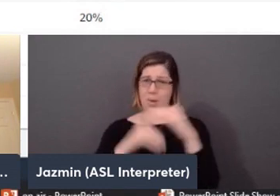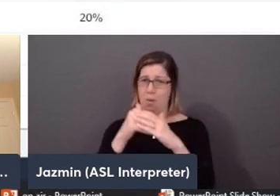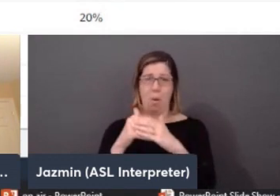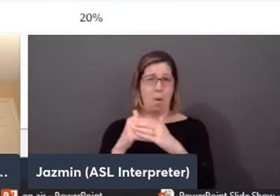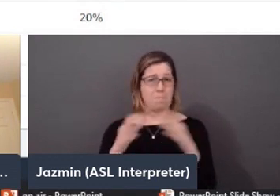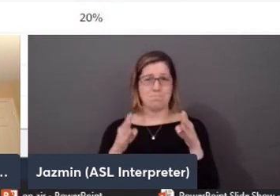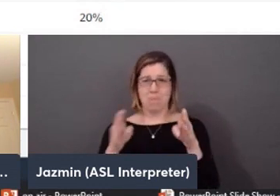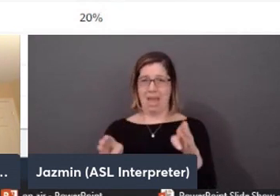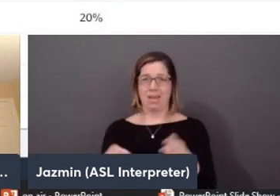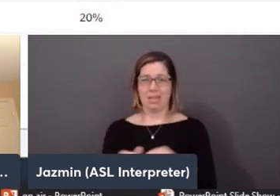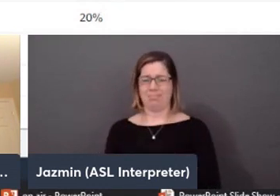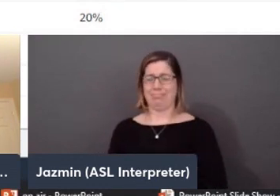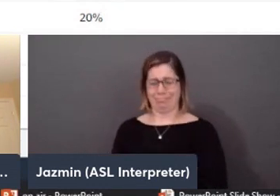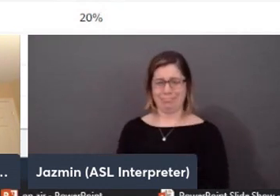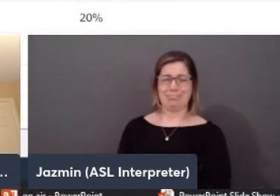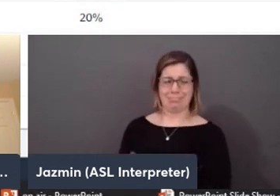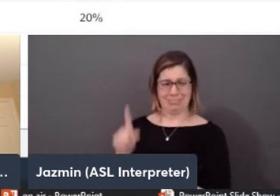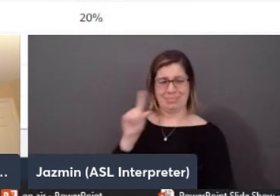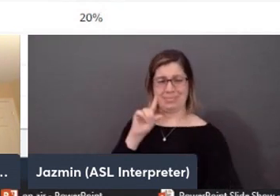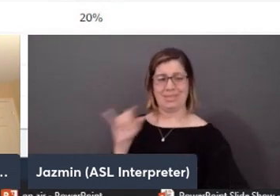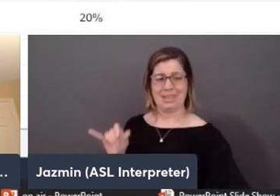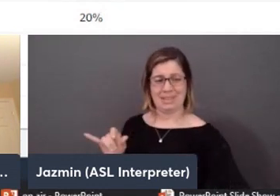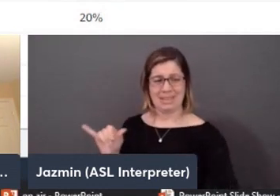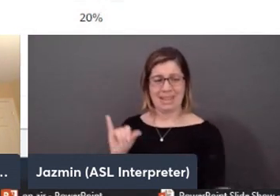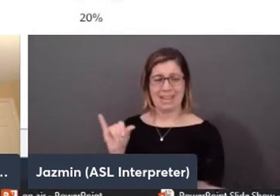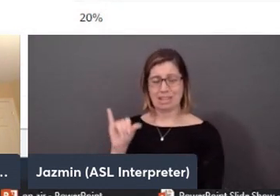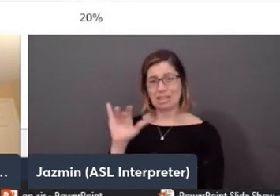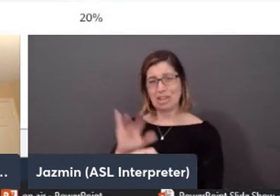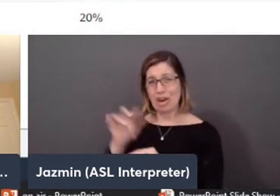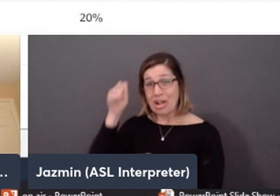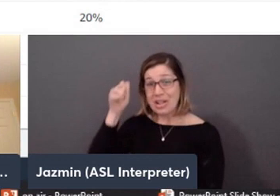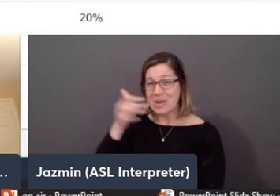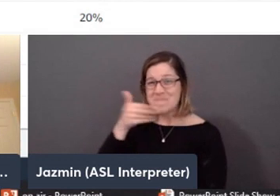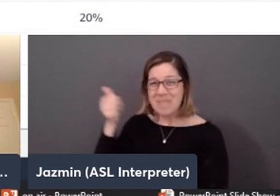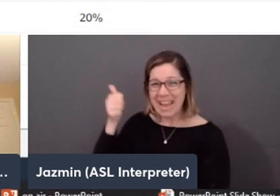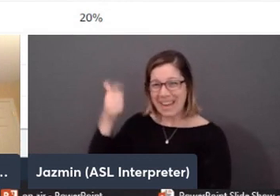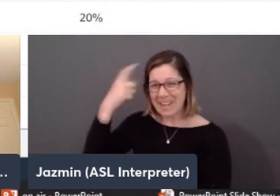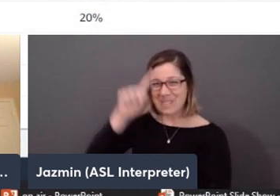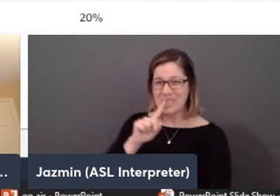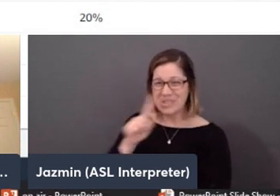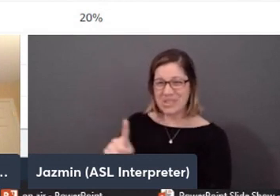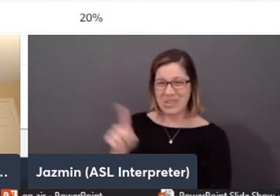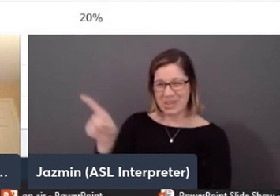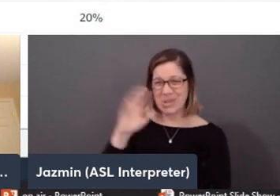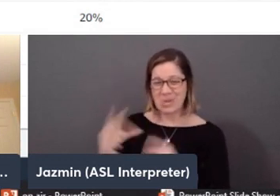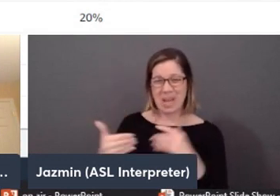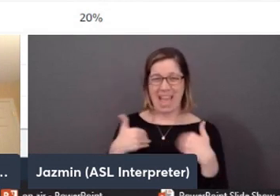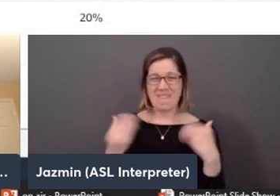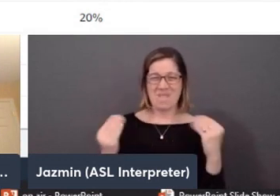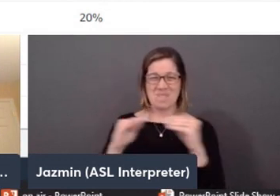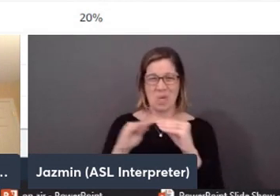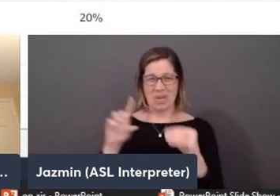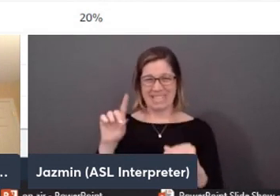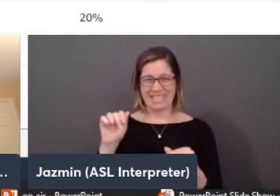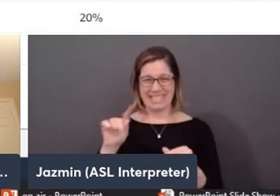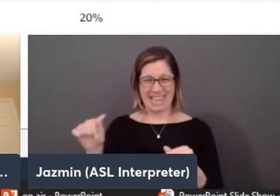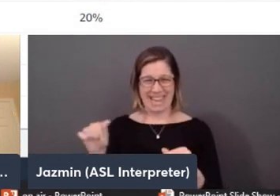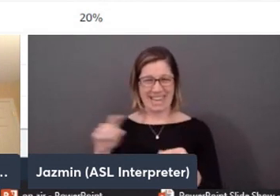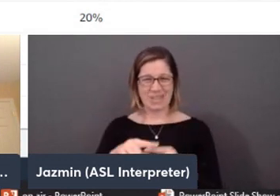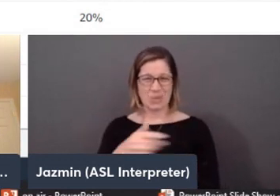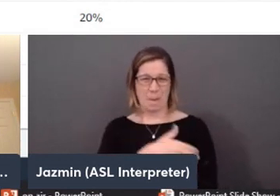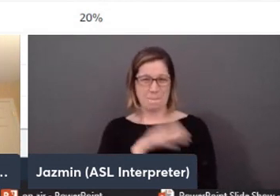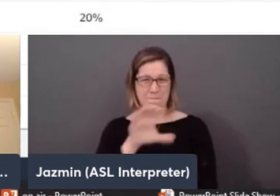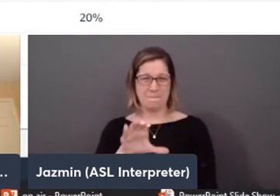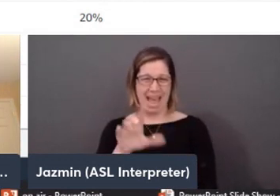Yeah, it sounds to me like the earlier the better, for sure, because you'll have more data to power those insights and